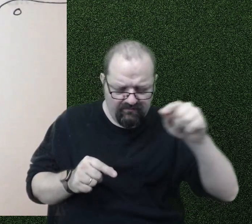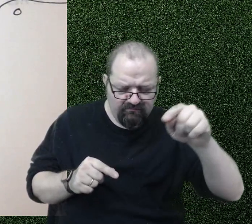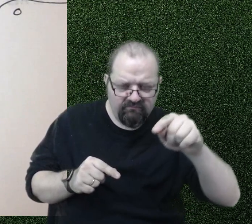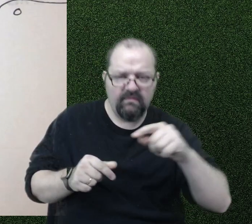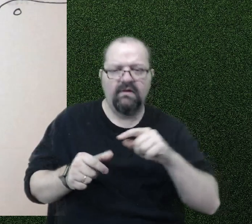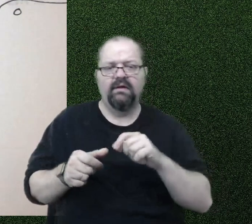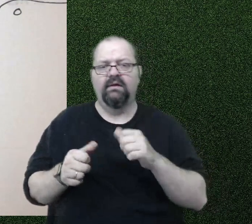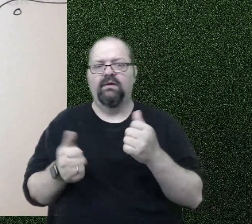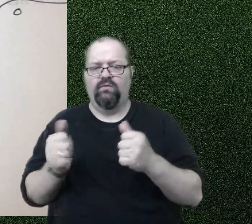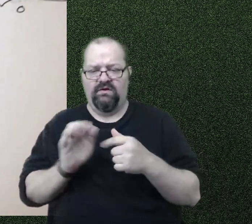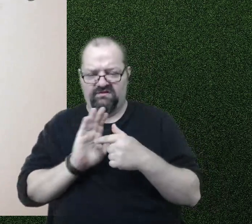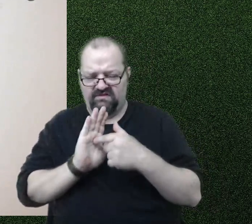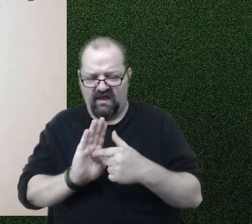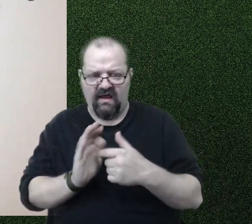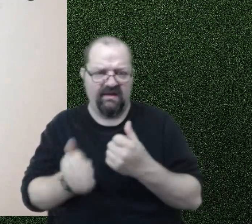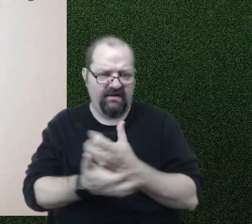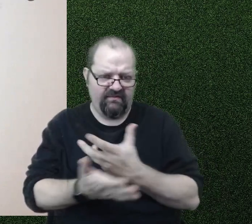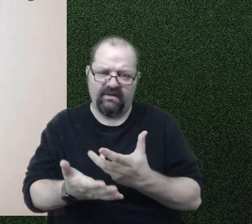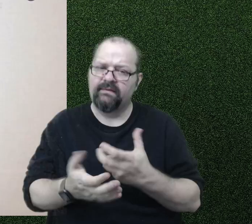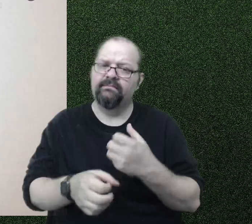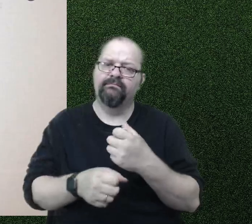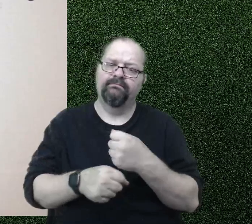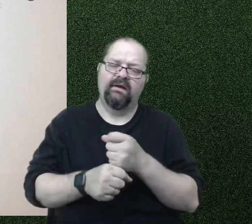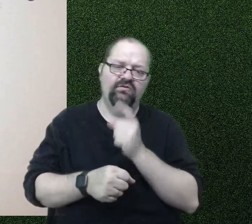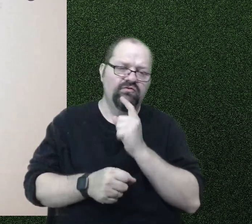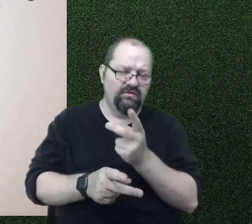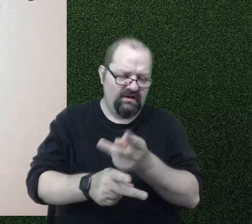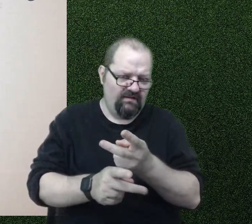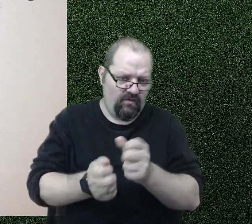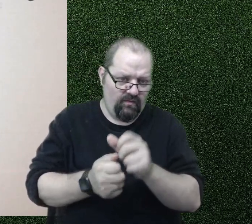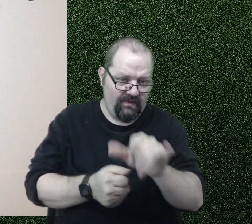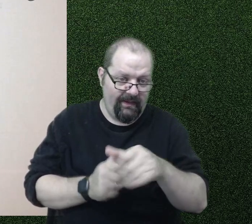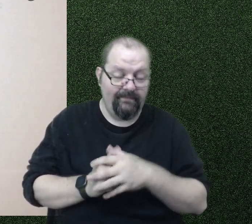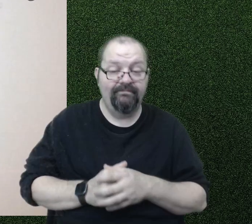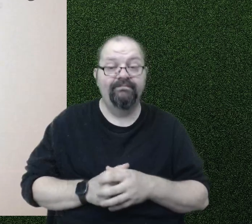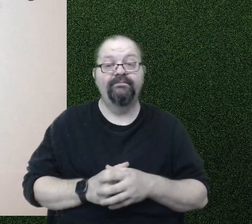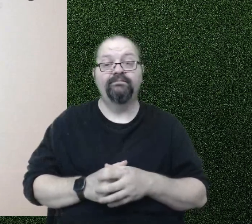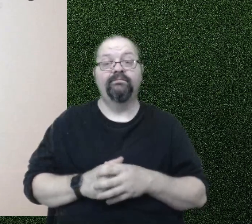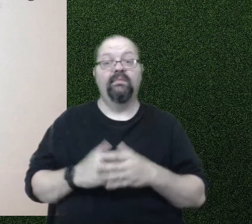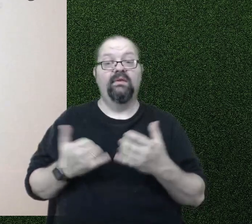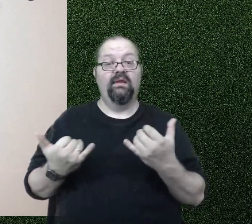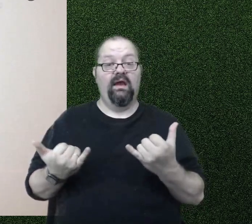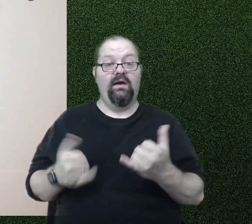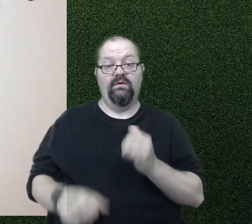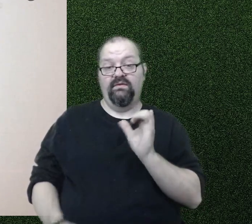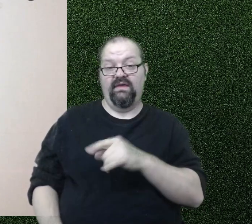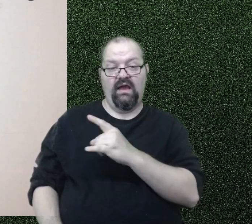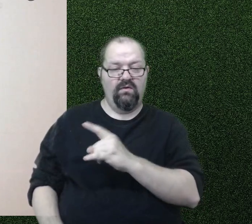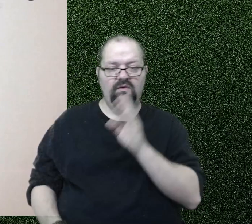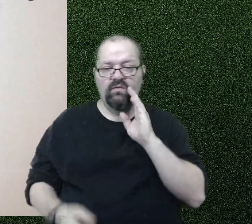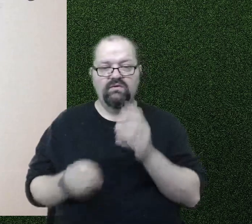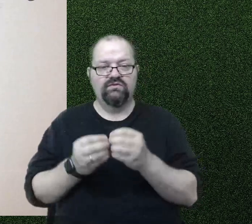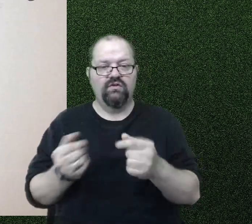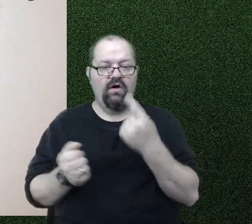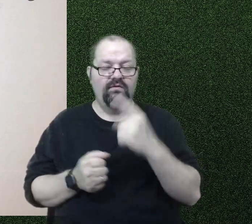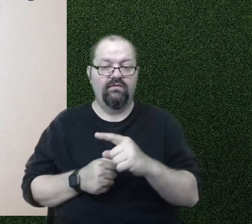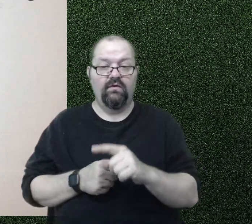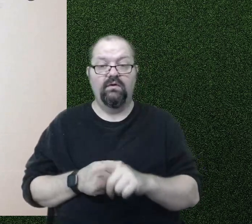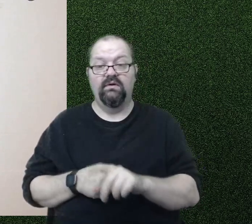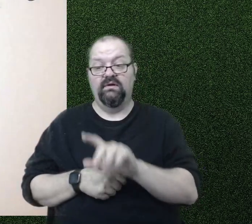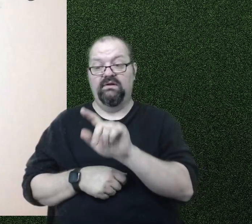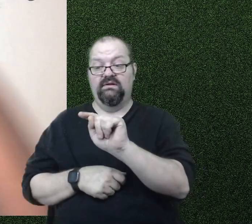Sometimes I forget to. All right. So I'm going to take this one. I'm going to solve it for, let's say, t1 in terms of